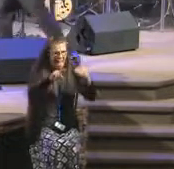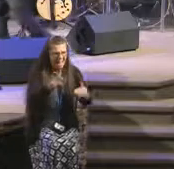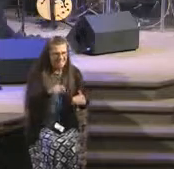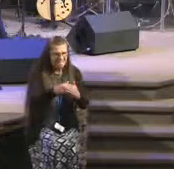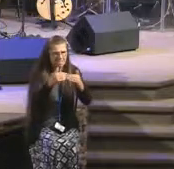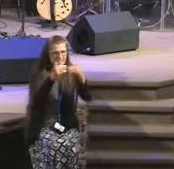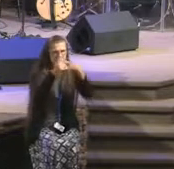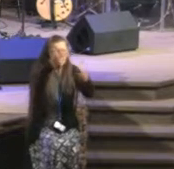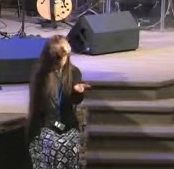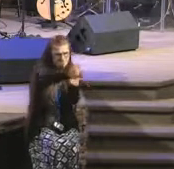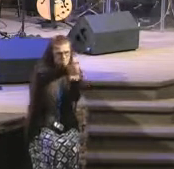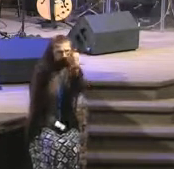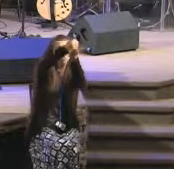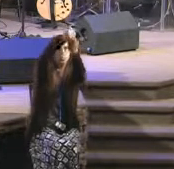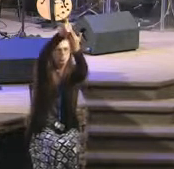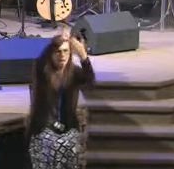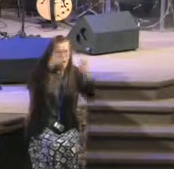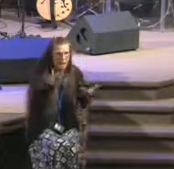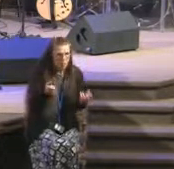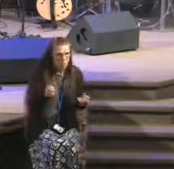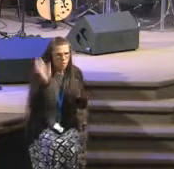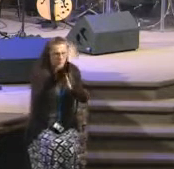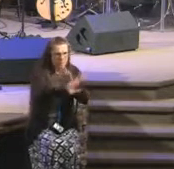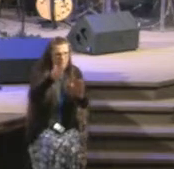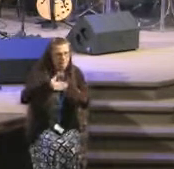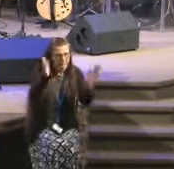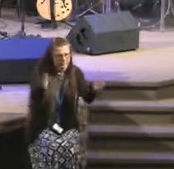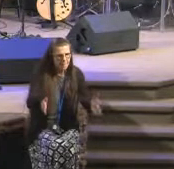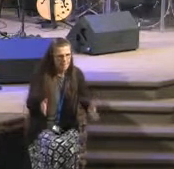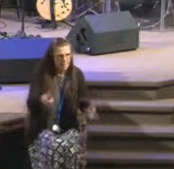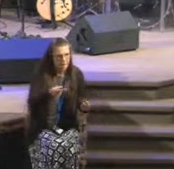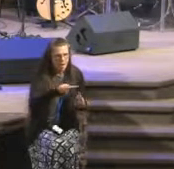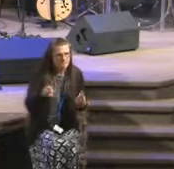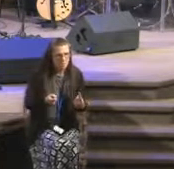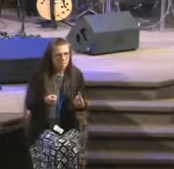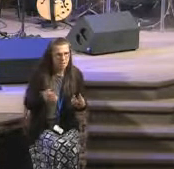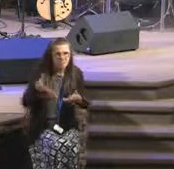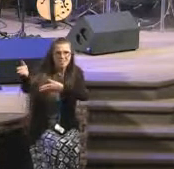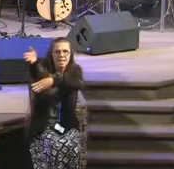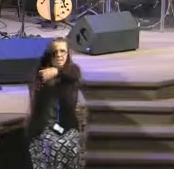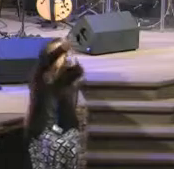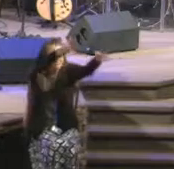need it to be set up because I want to protect my people from the things that are out there.